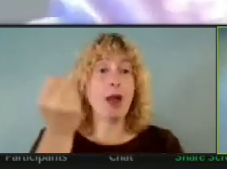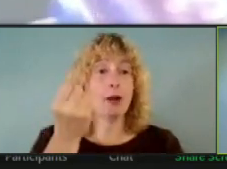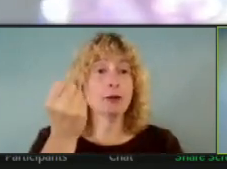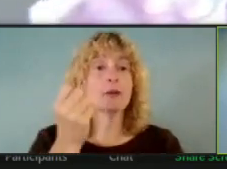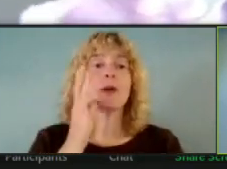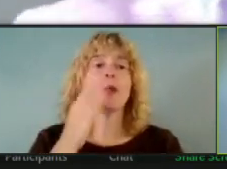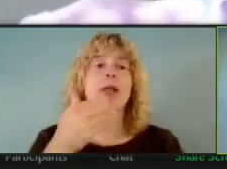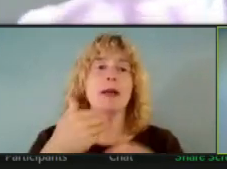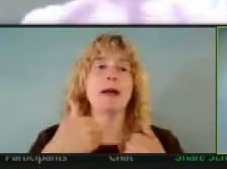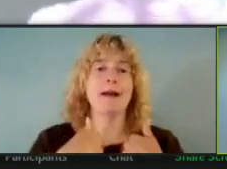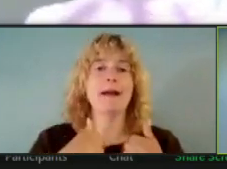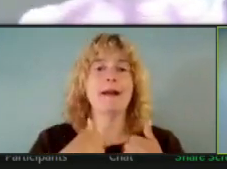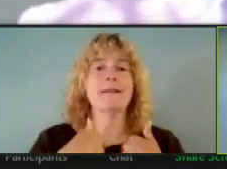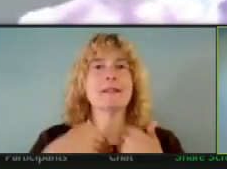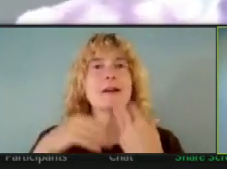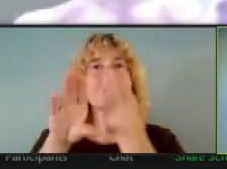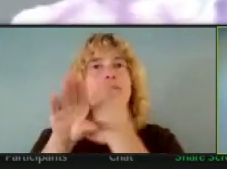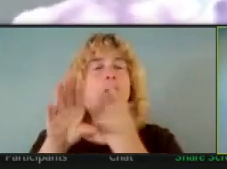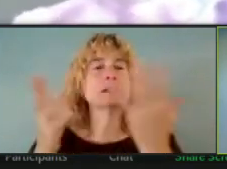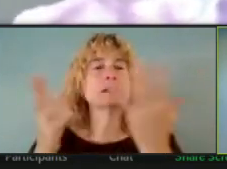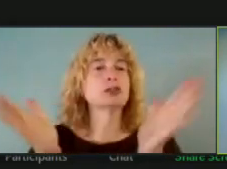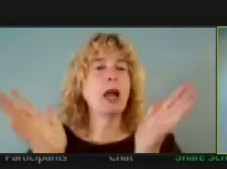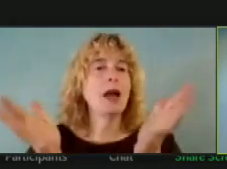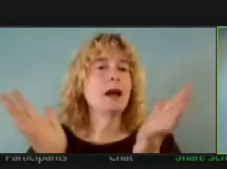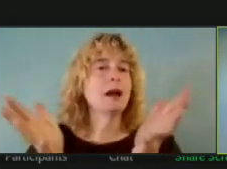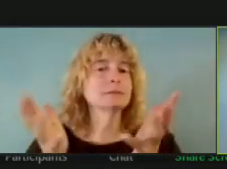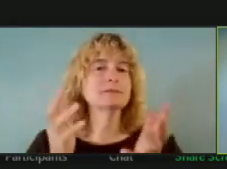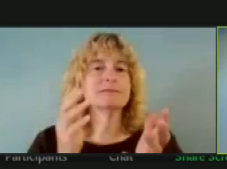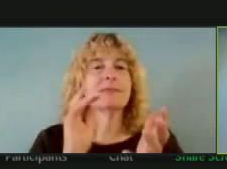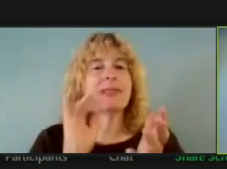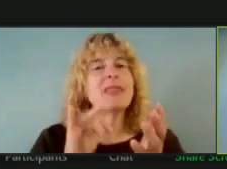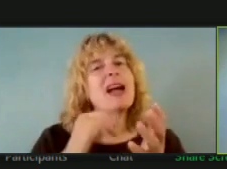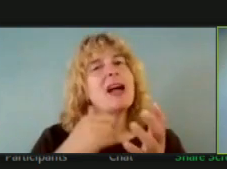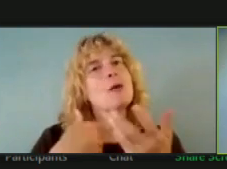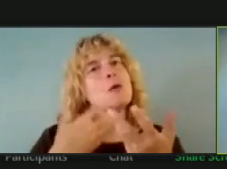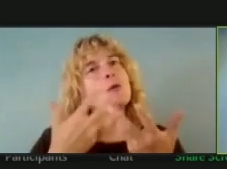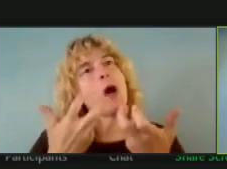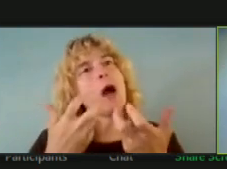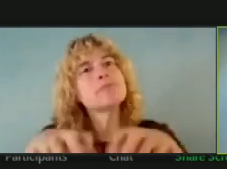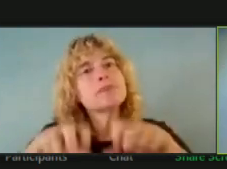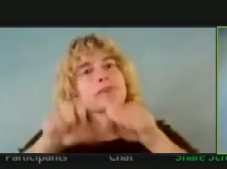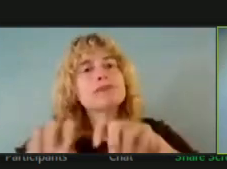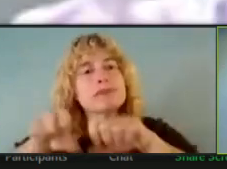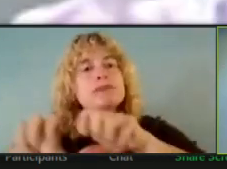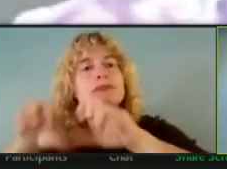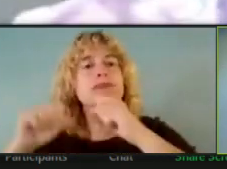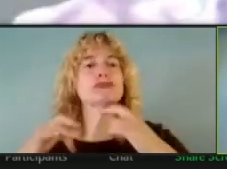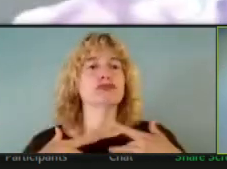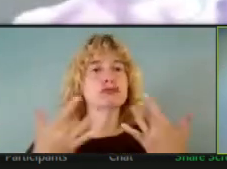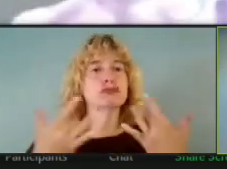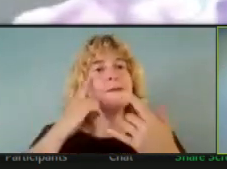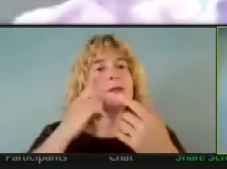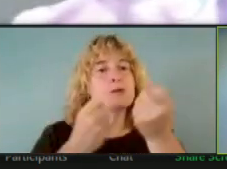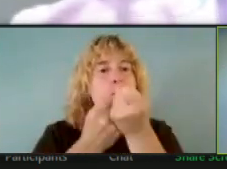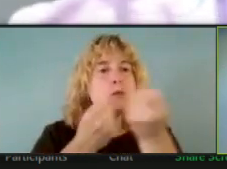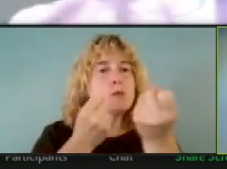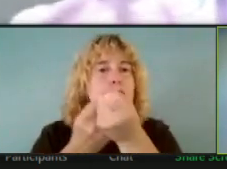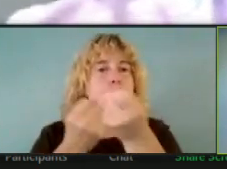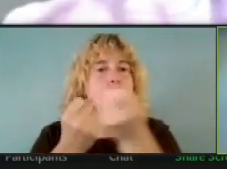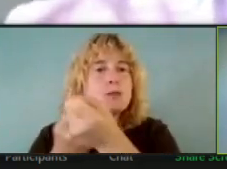Chaz 5K. And so these are some ways that for us, we're just trying to support the community, especially in terms of